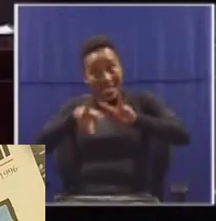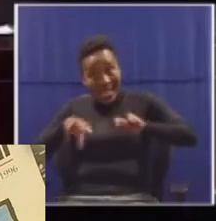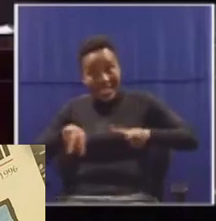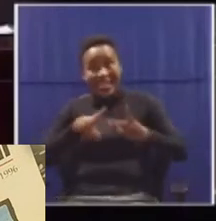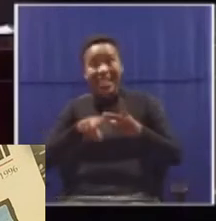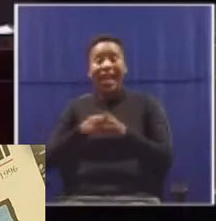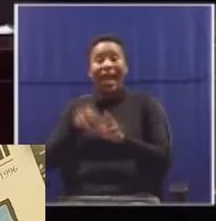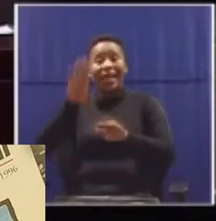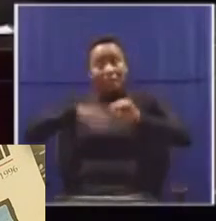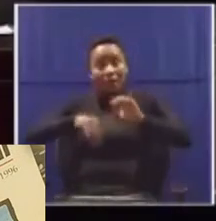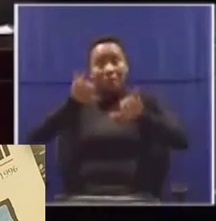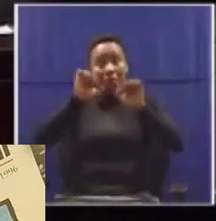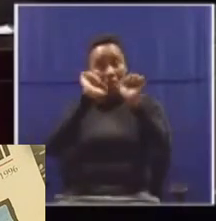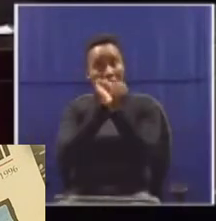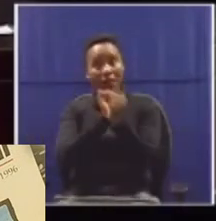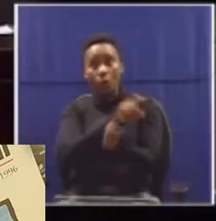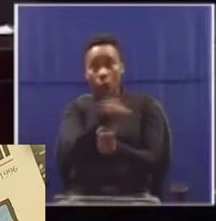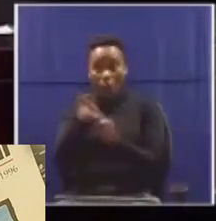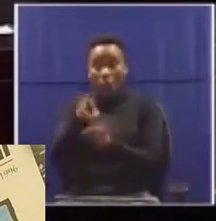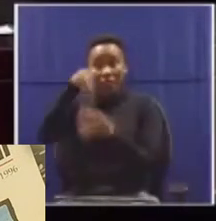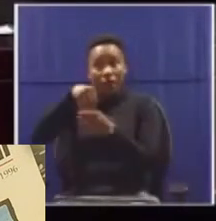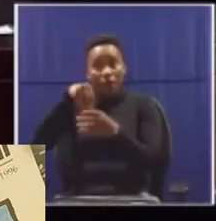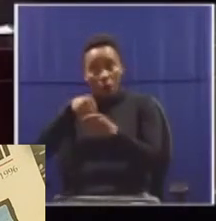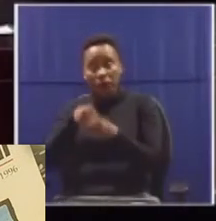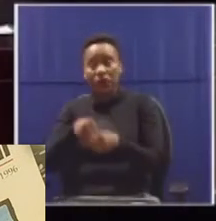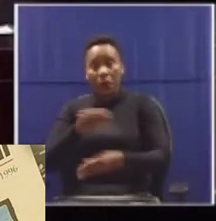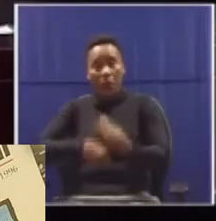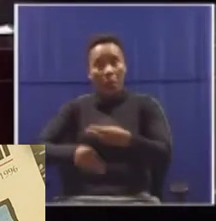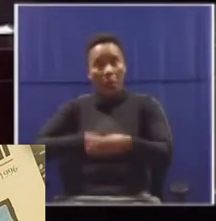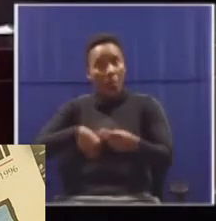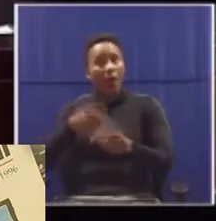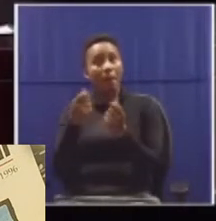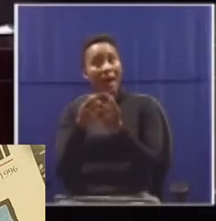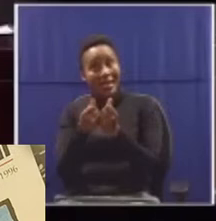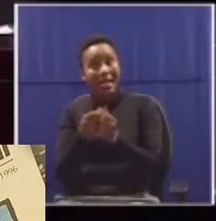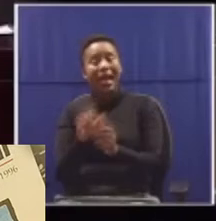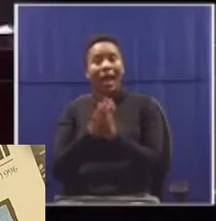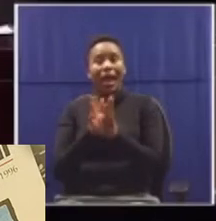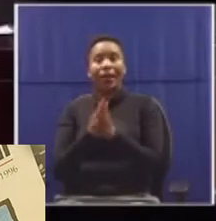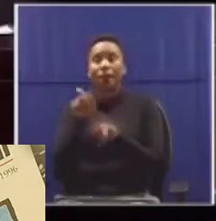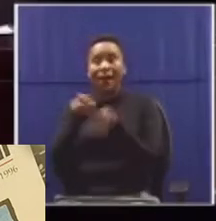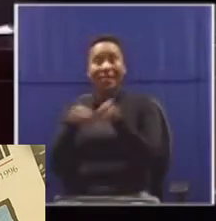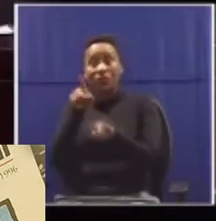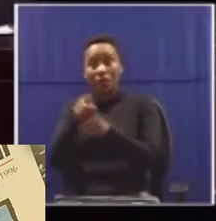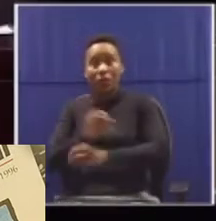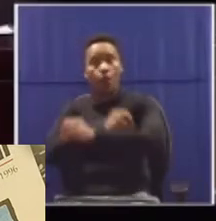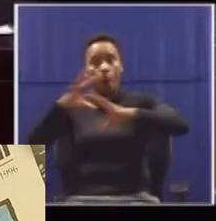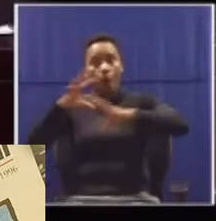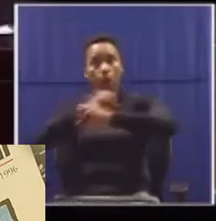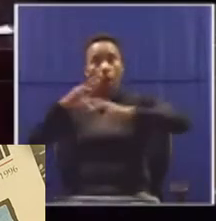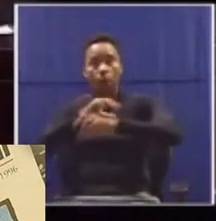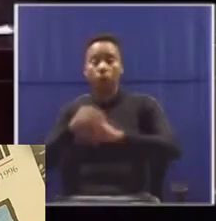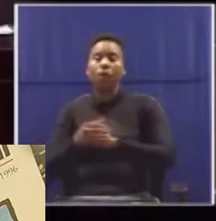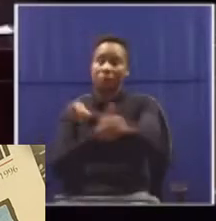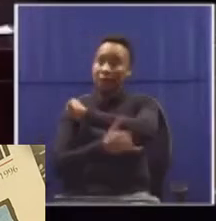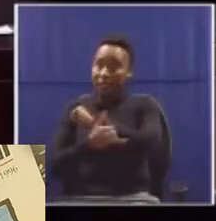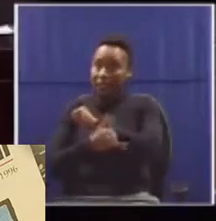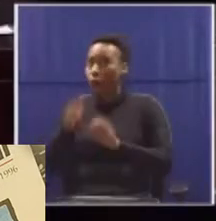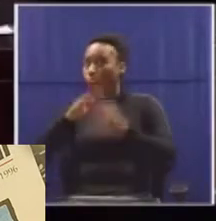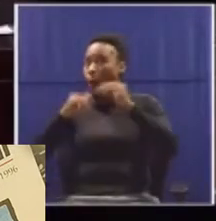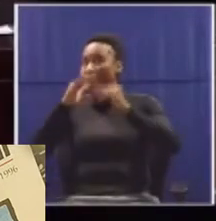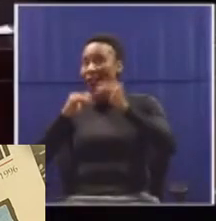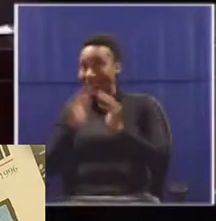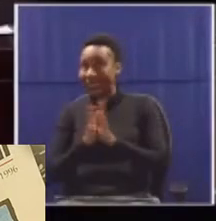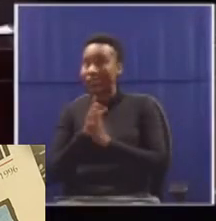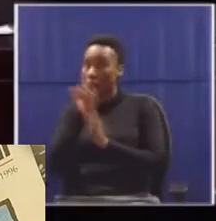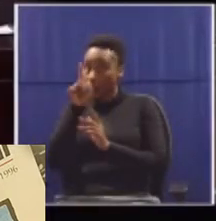involved in money laundering and terrorism financing takes place in a far more effective manner something that the